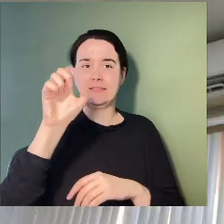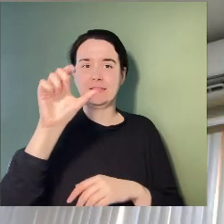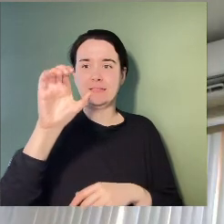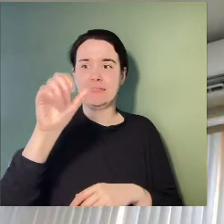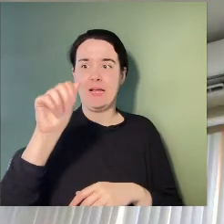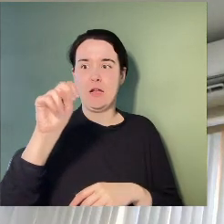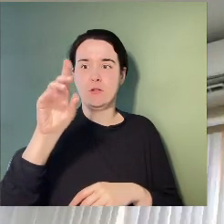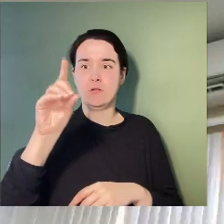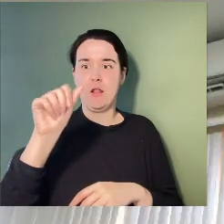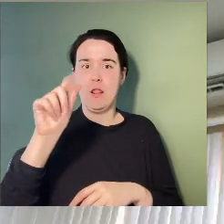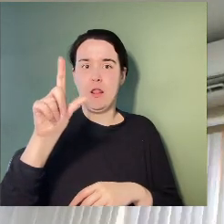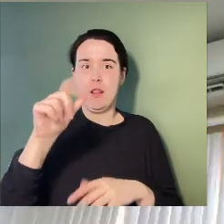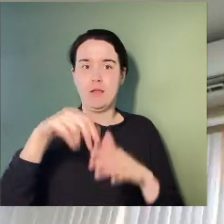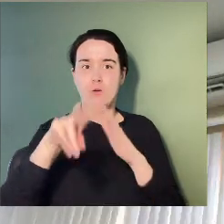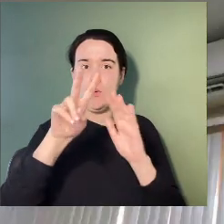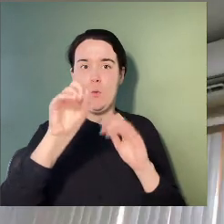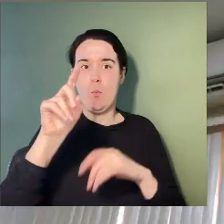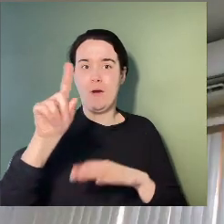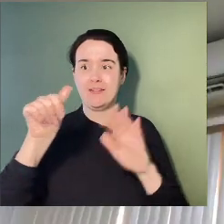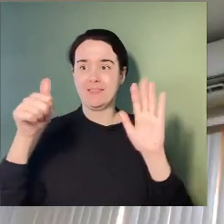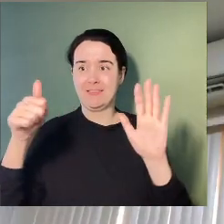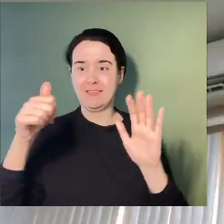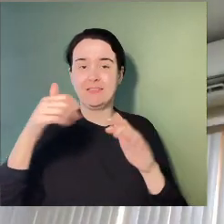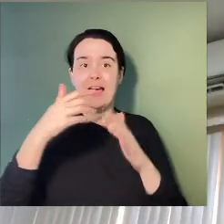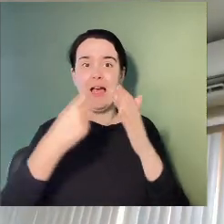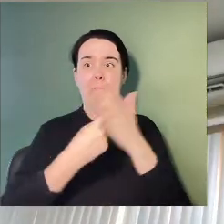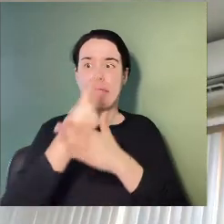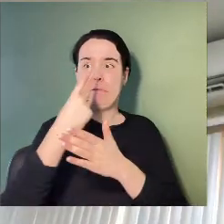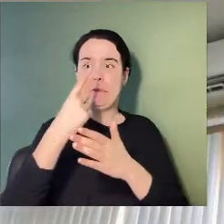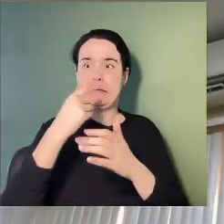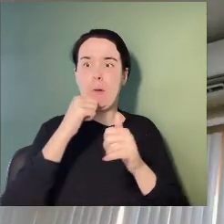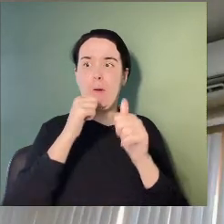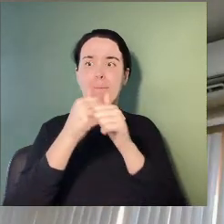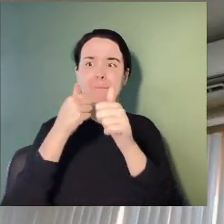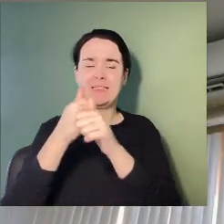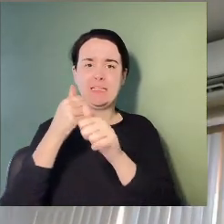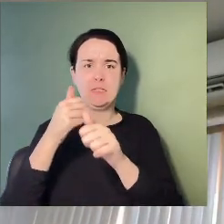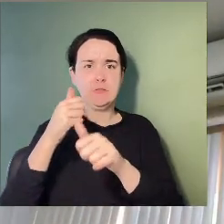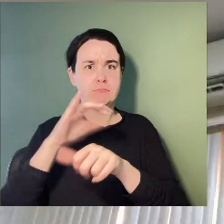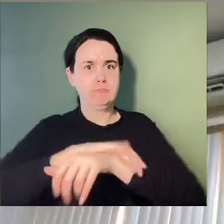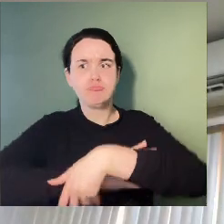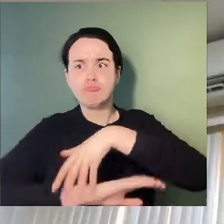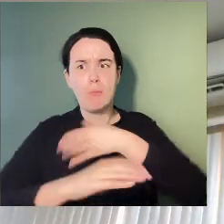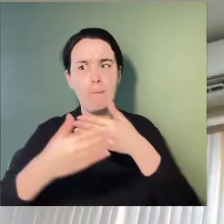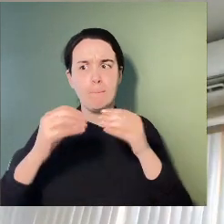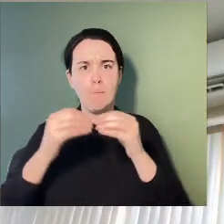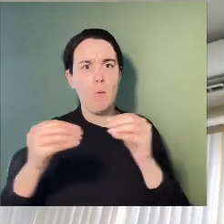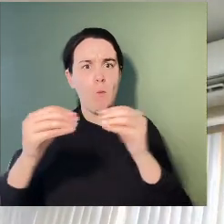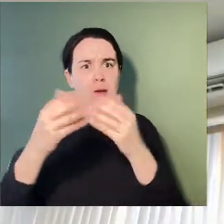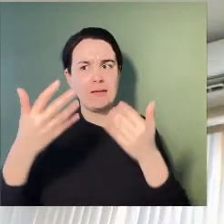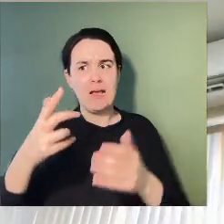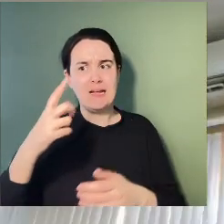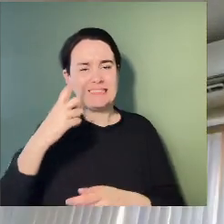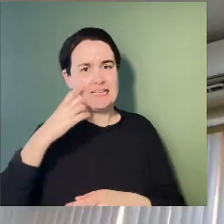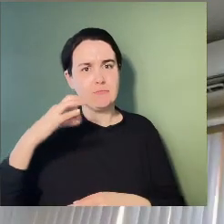companies? Would there be any likely actions in light of the increasingly profitable surveillance